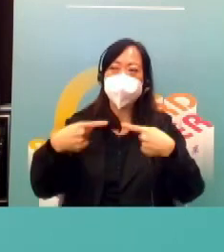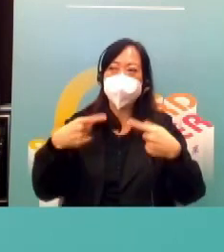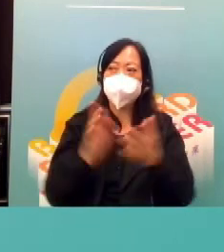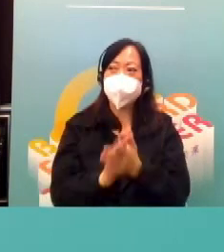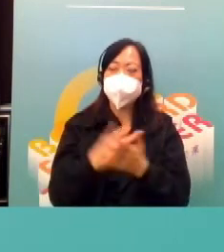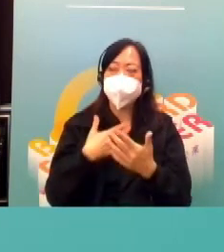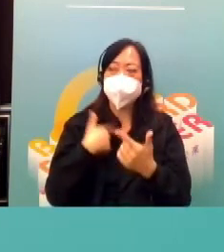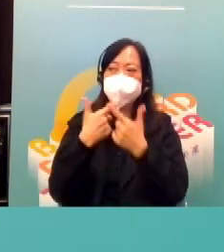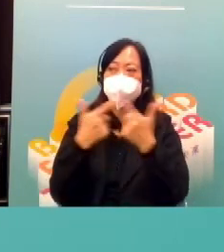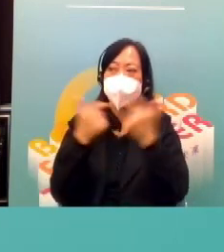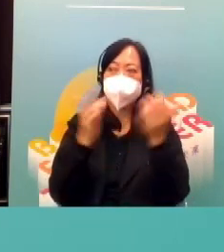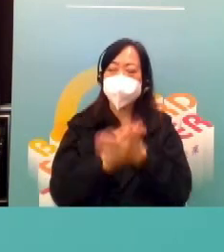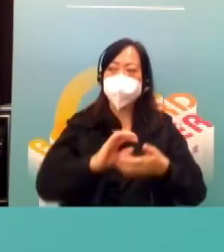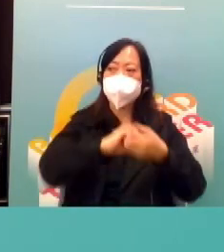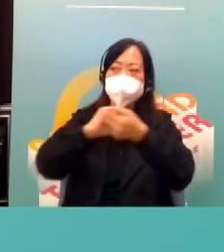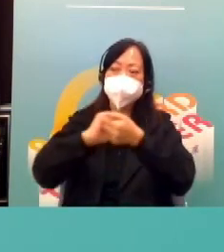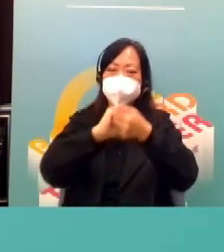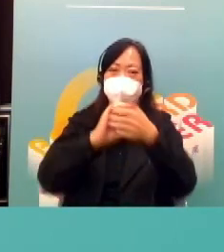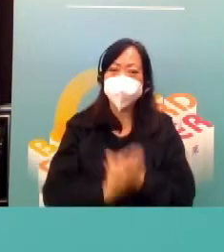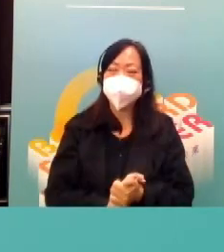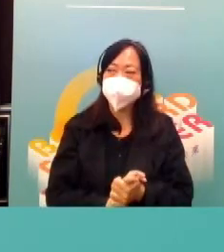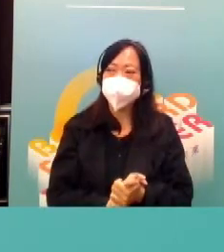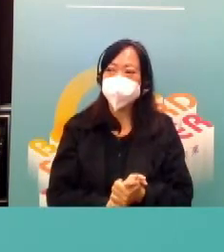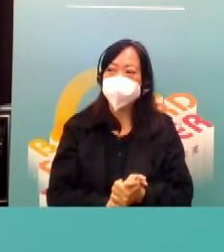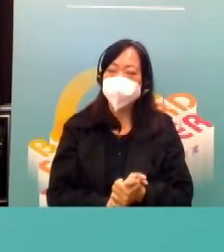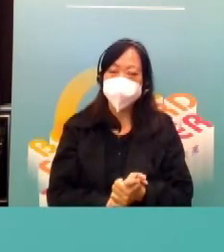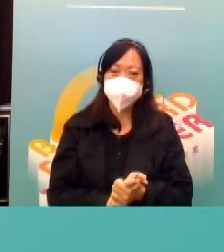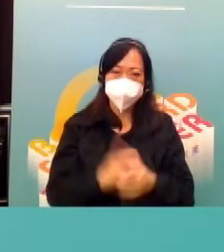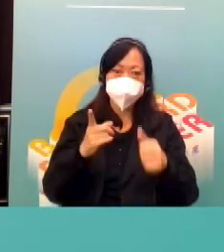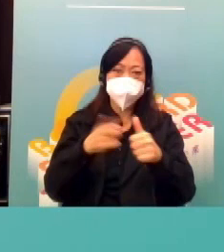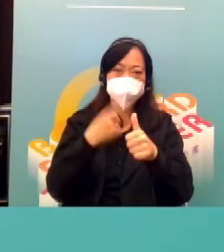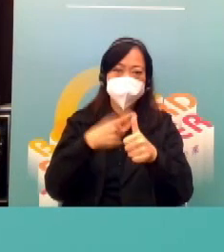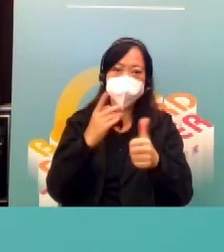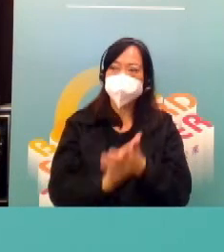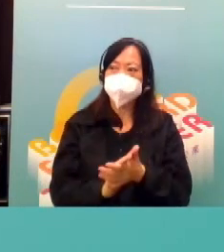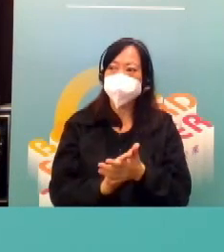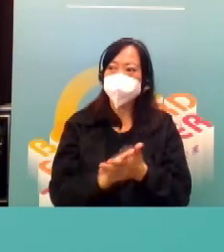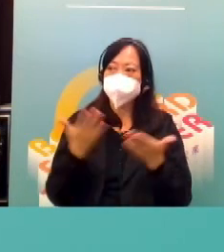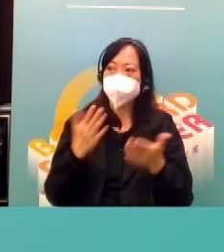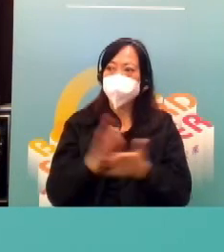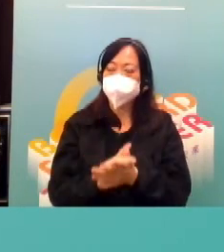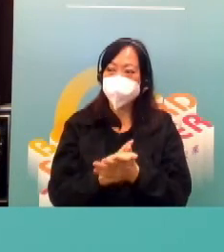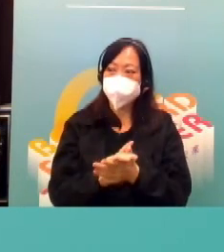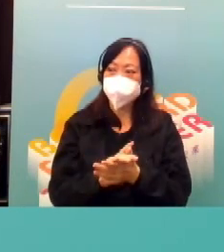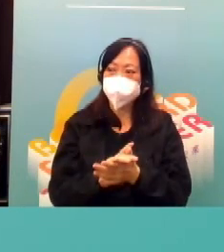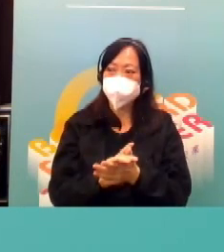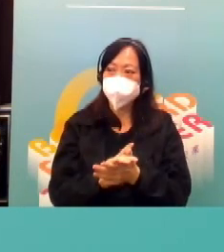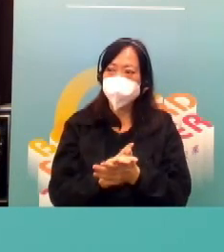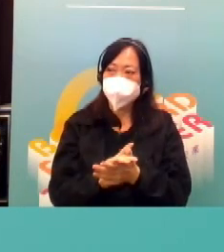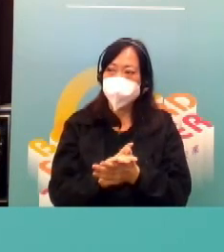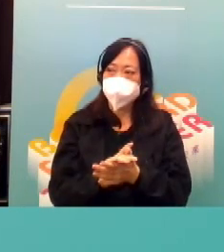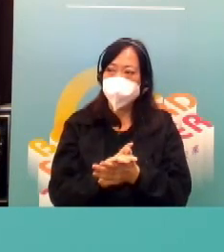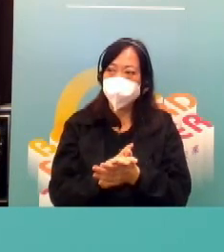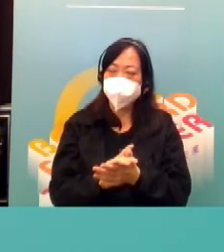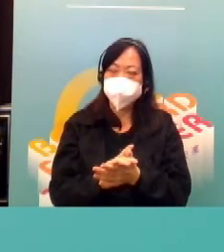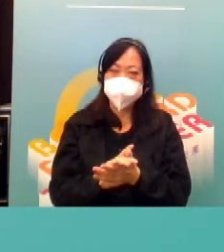I think number one is mission, same mission. That's the most